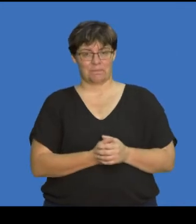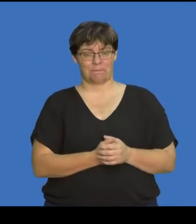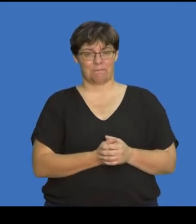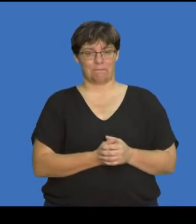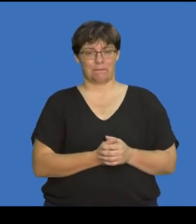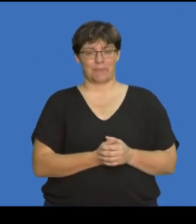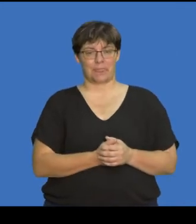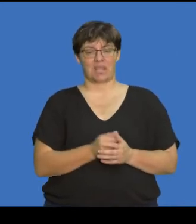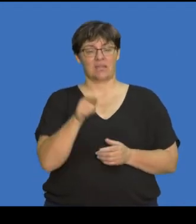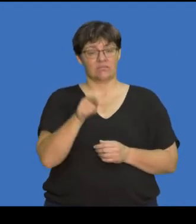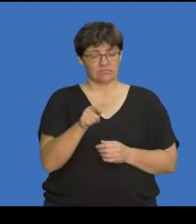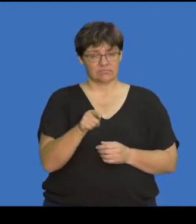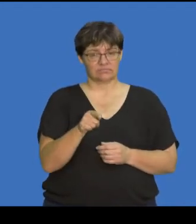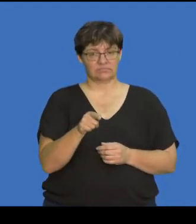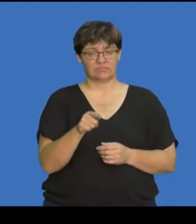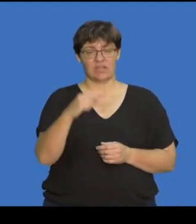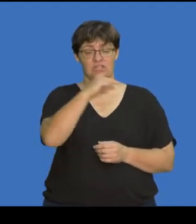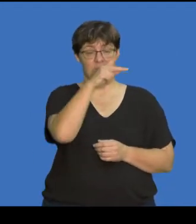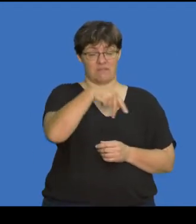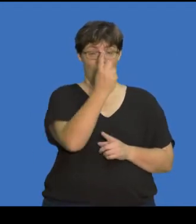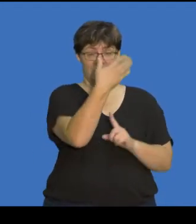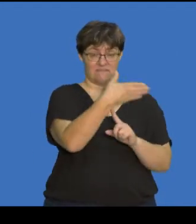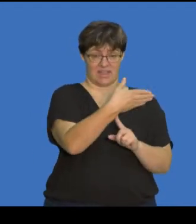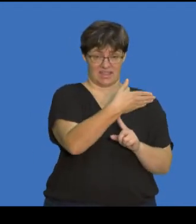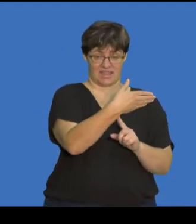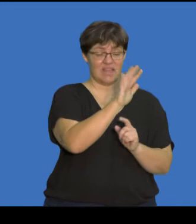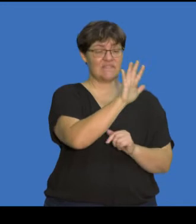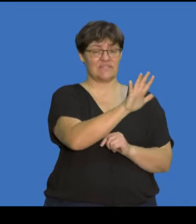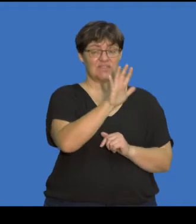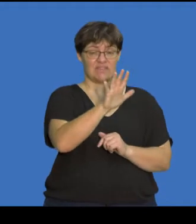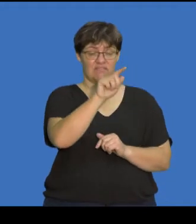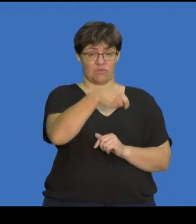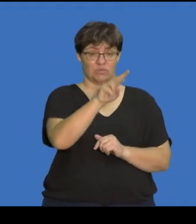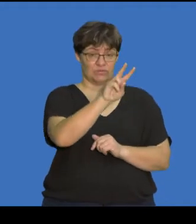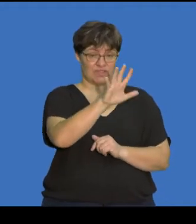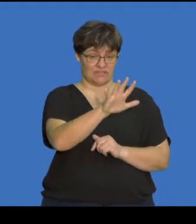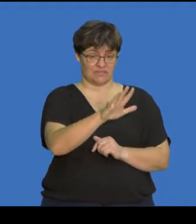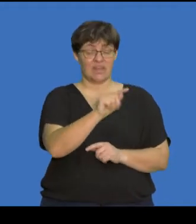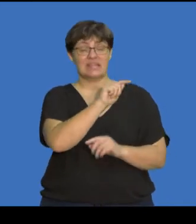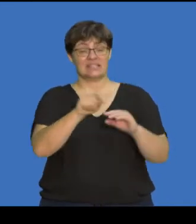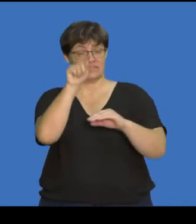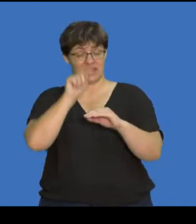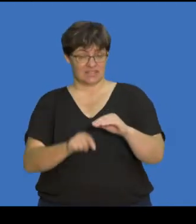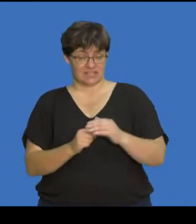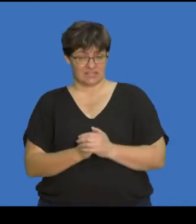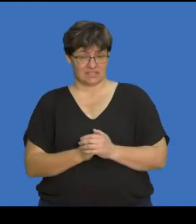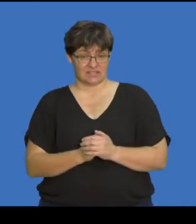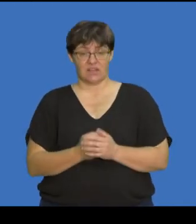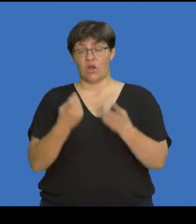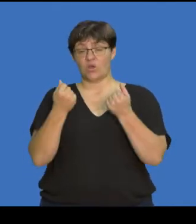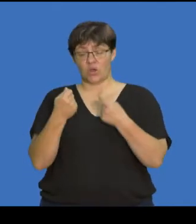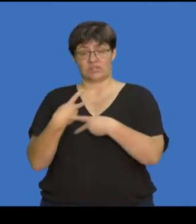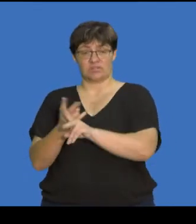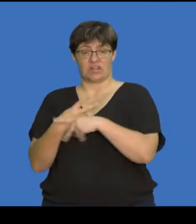It's your gross profit per flag, which was the 55,25, divided by the cost of production